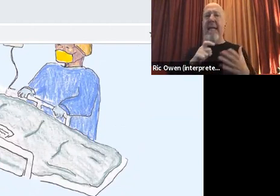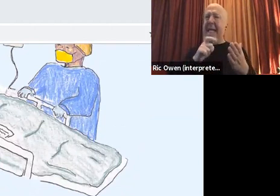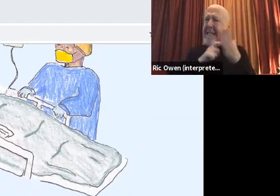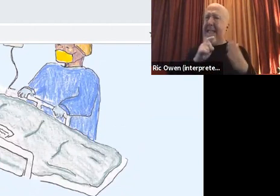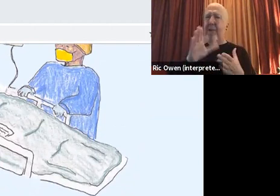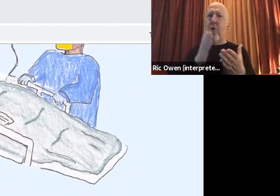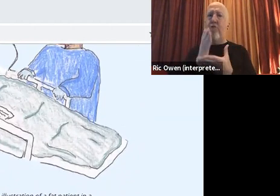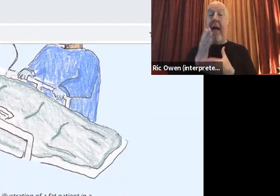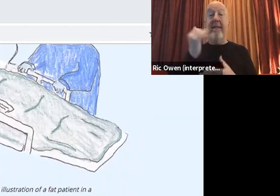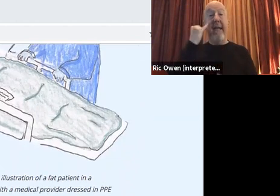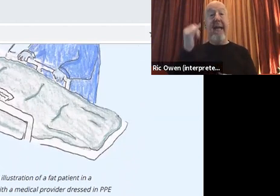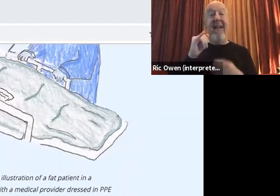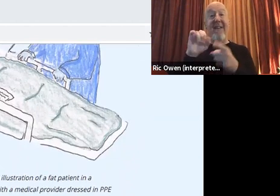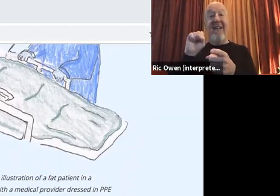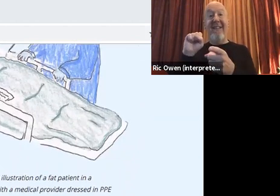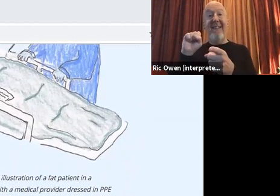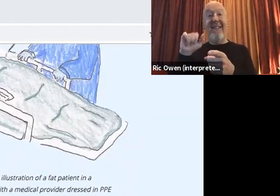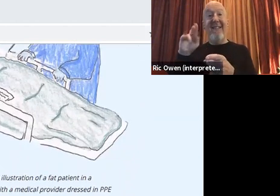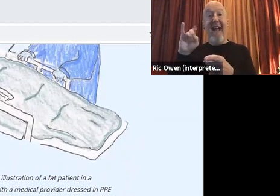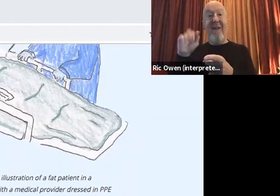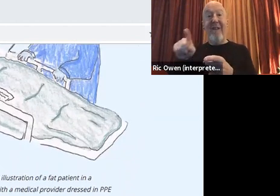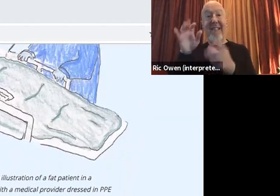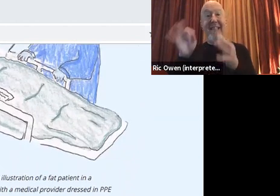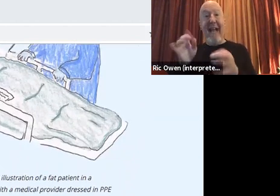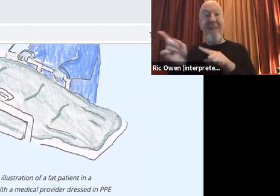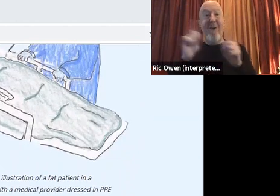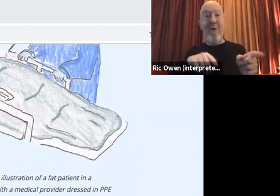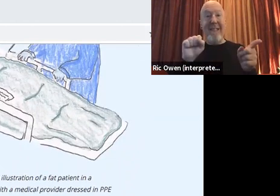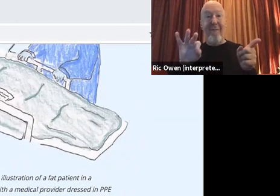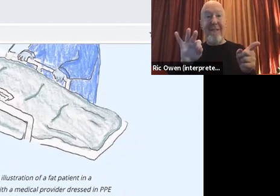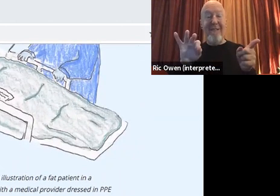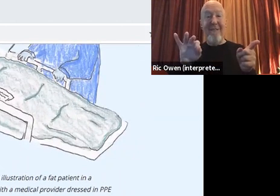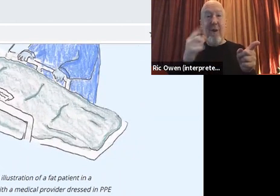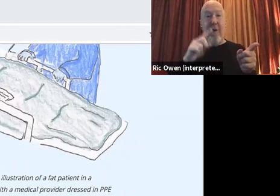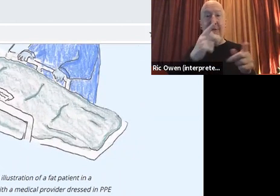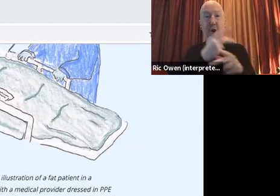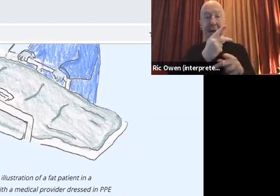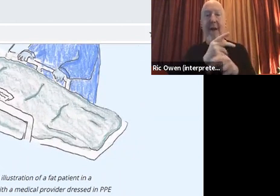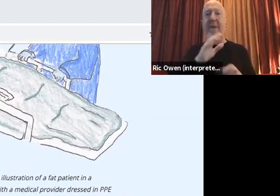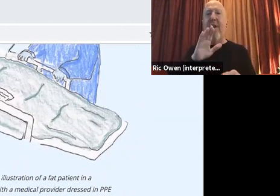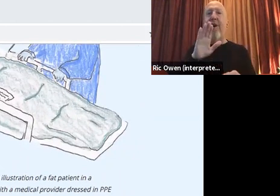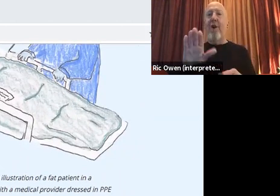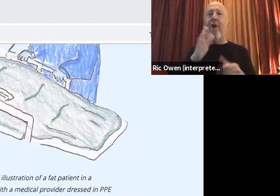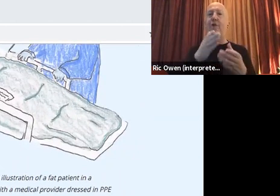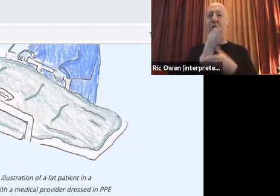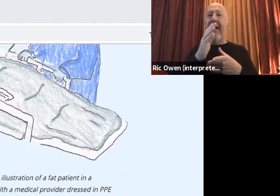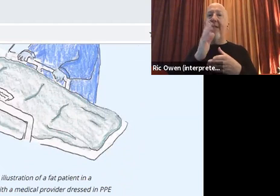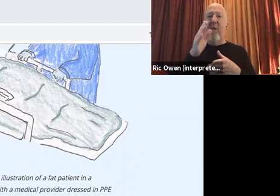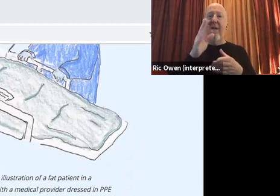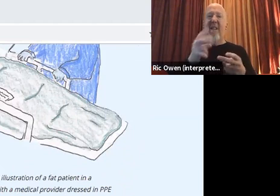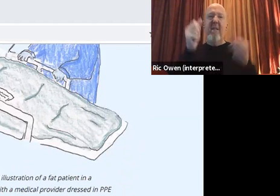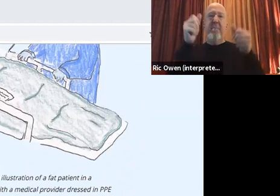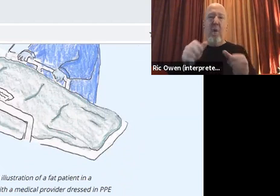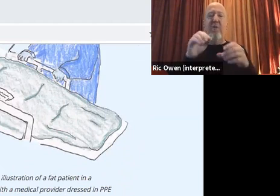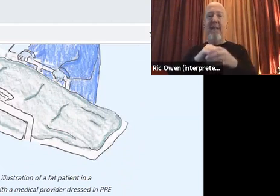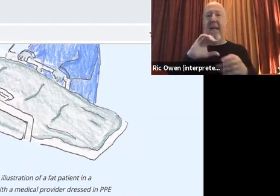is going to San Francisco to receive care, the rights that she can expect will be posted in our chat